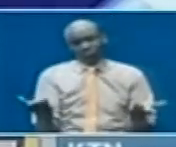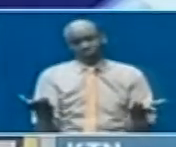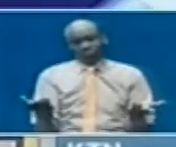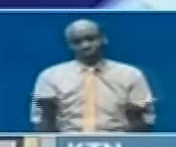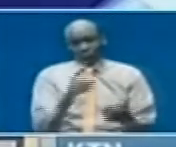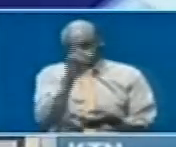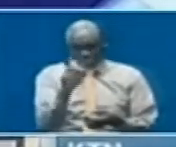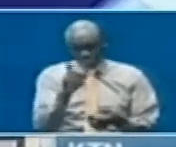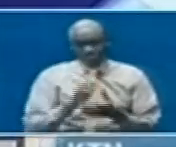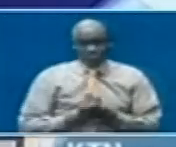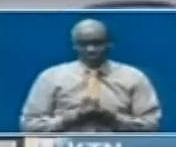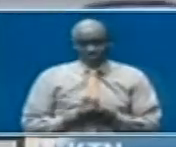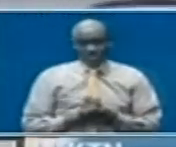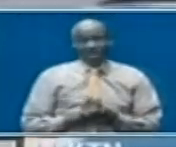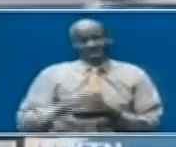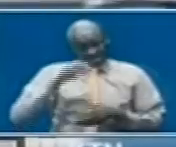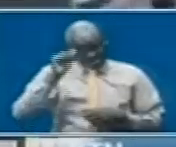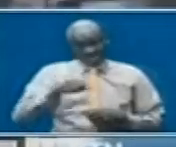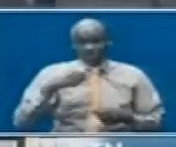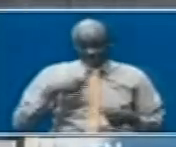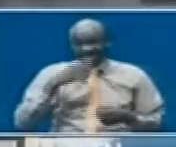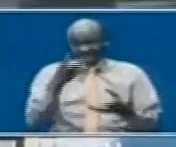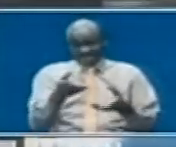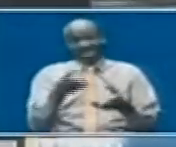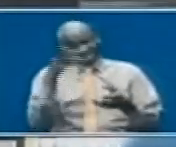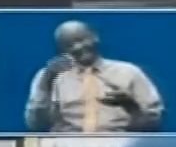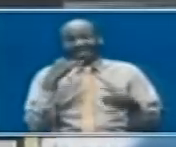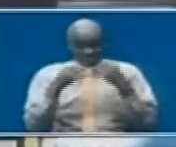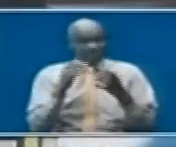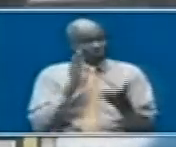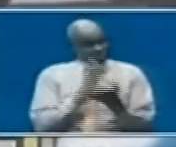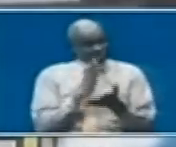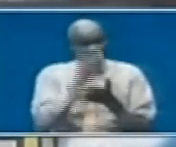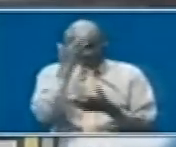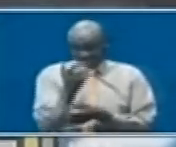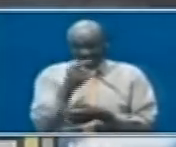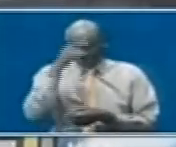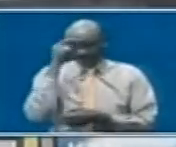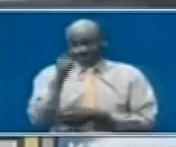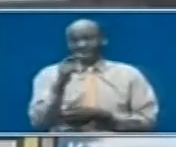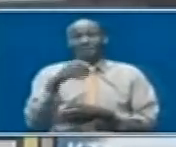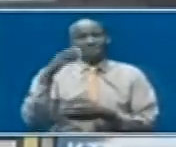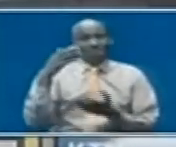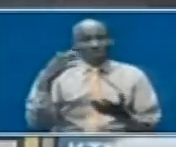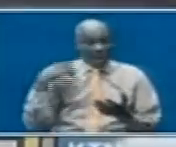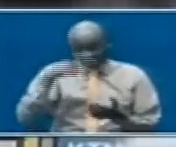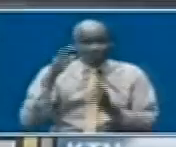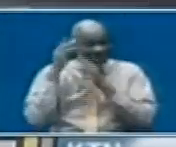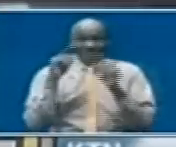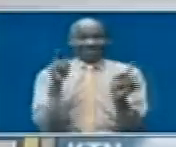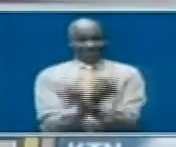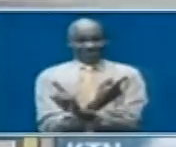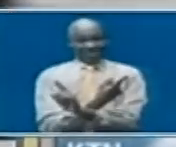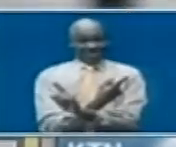citizen? Well, we were treated to quite a bit of fanfare this afternoon because of that, but not the kind that you would expect. It was